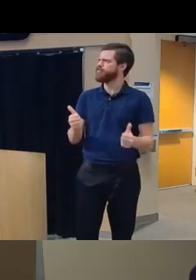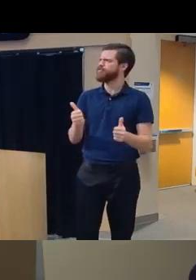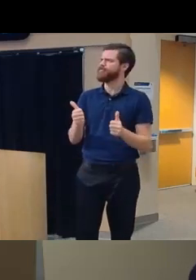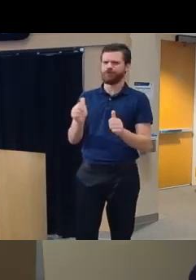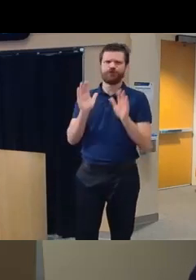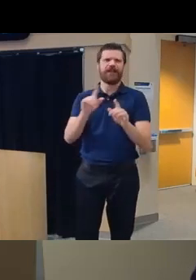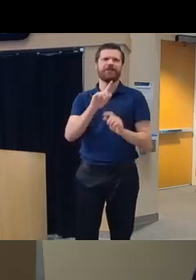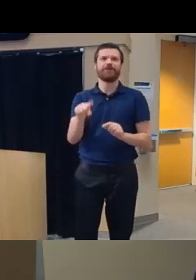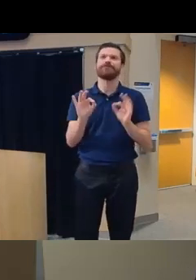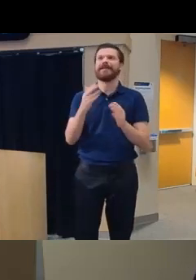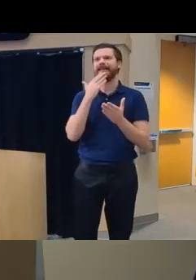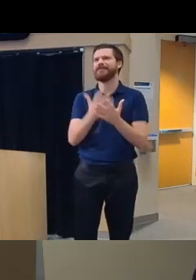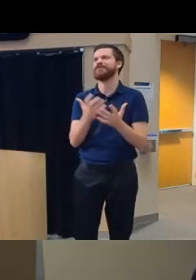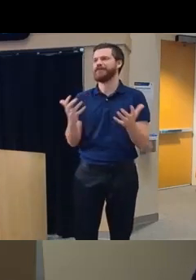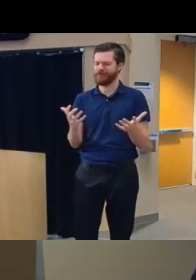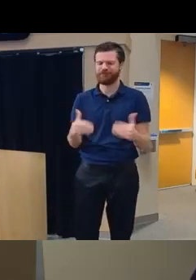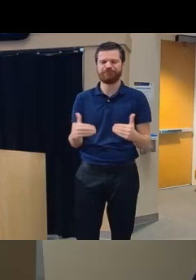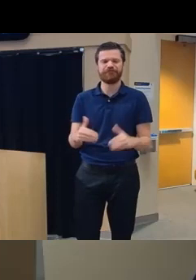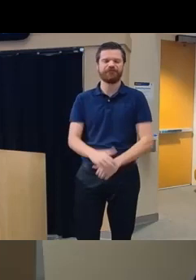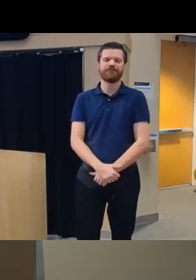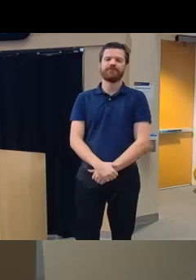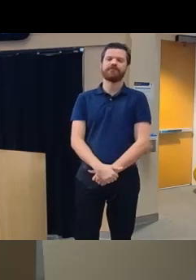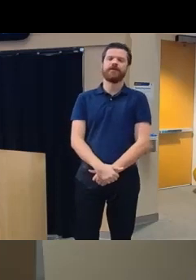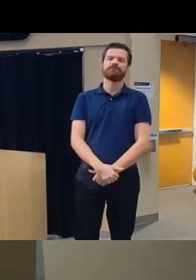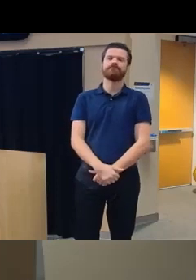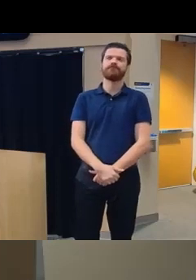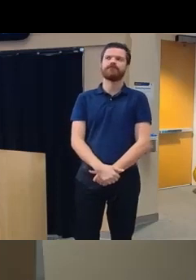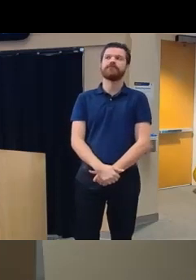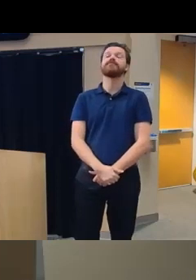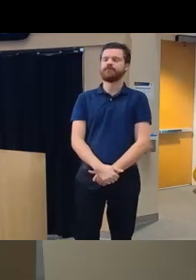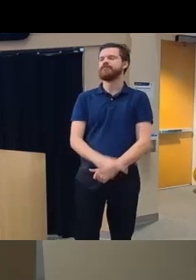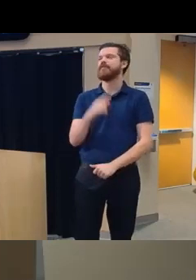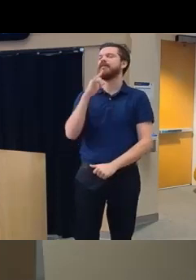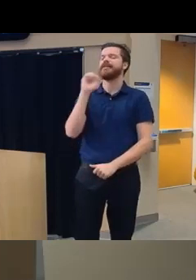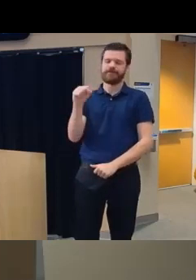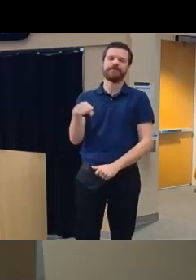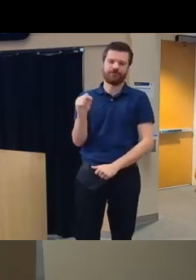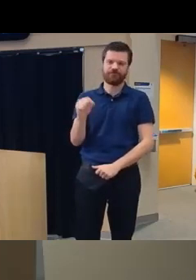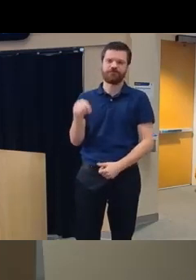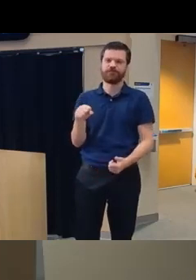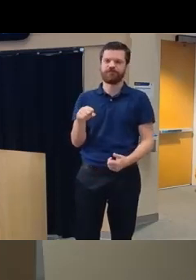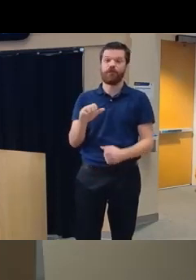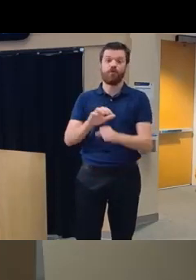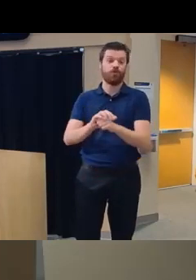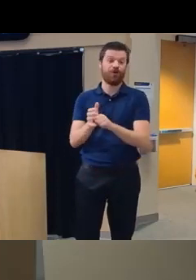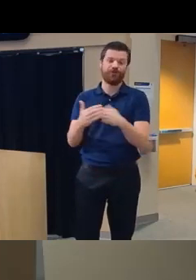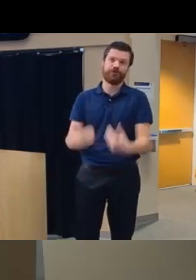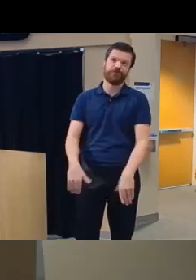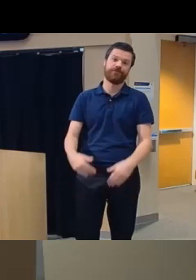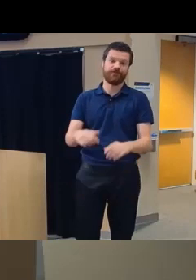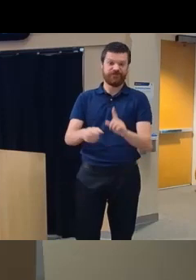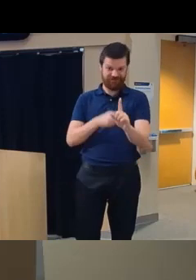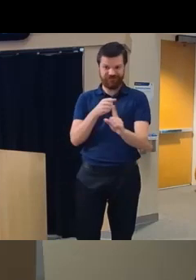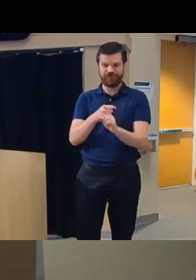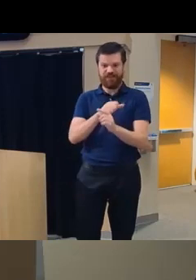like, great. Thank you. Thank you so much. Yes. And again, COVID kind of in the